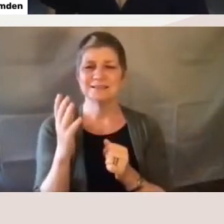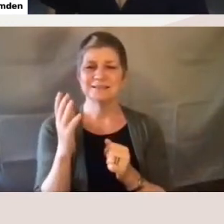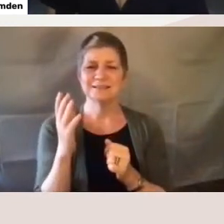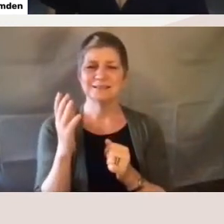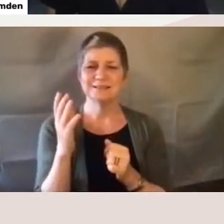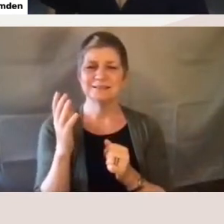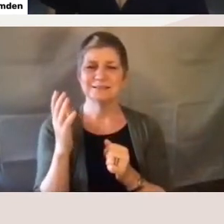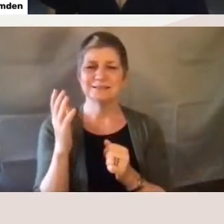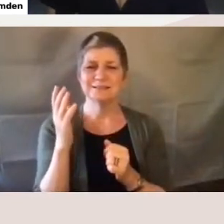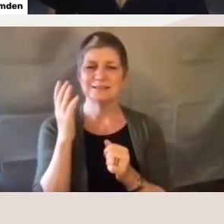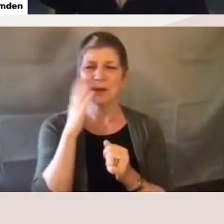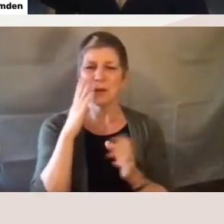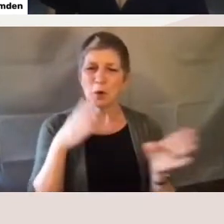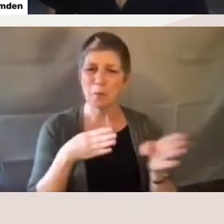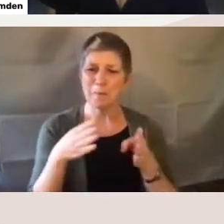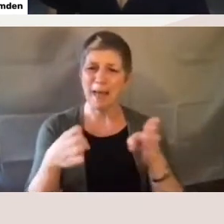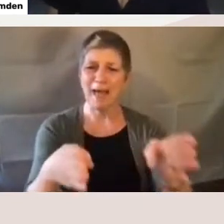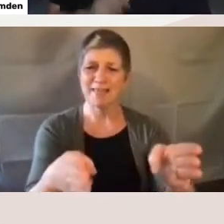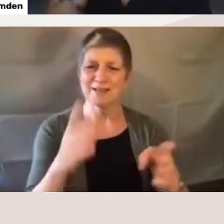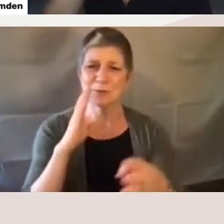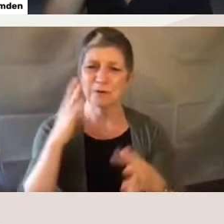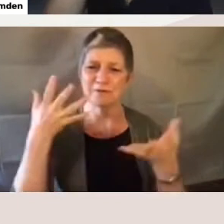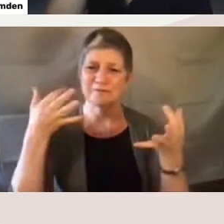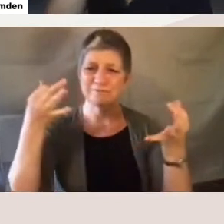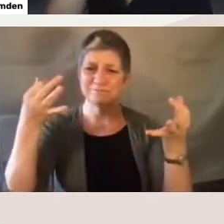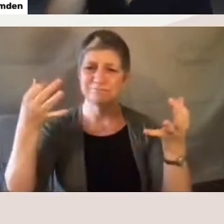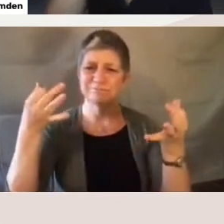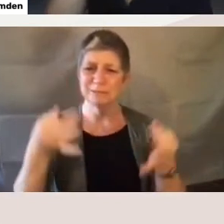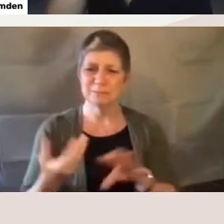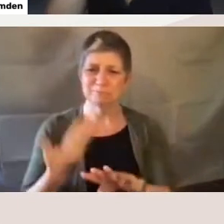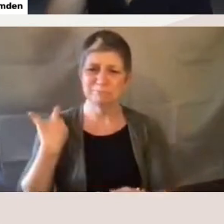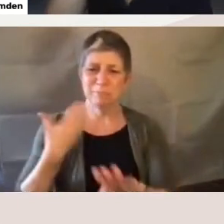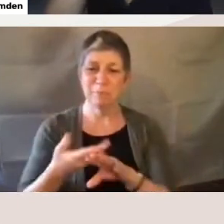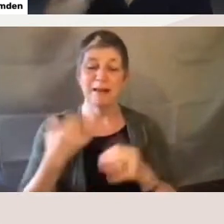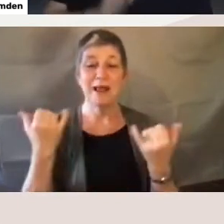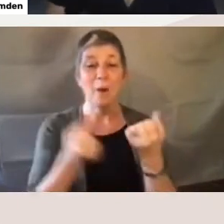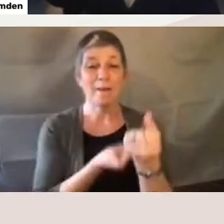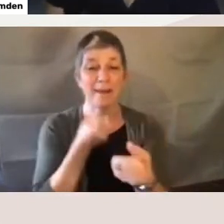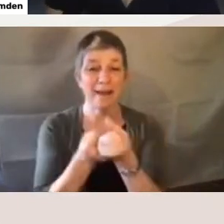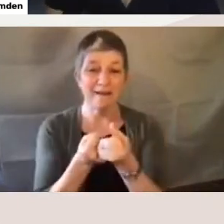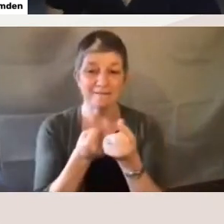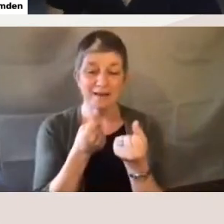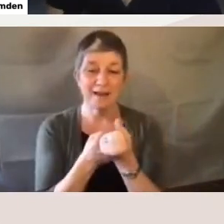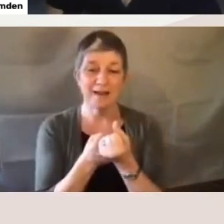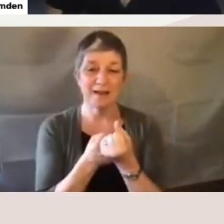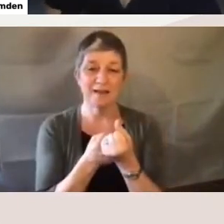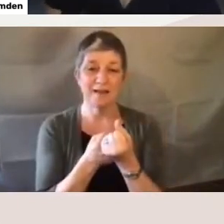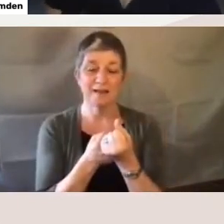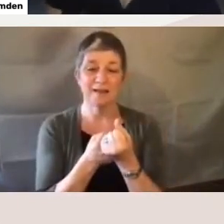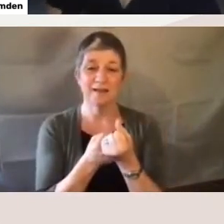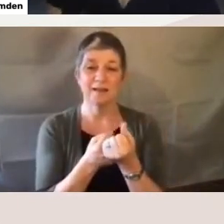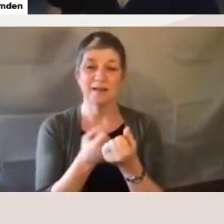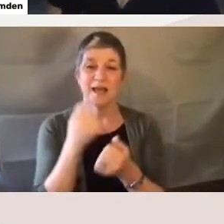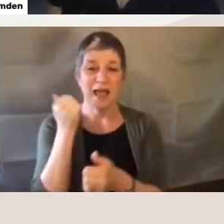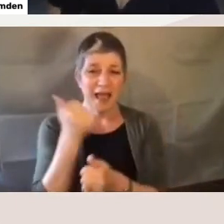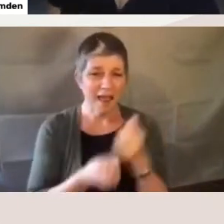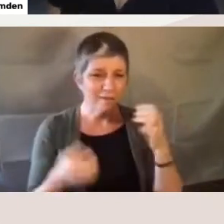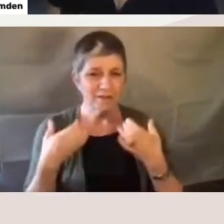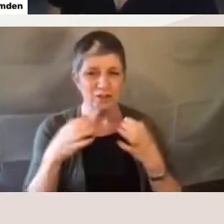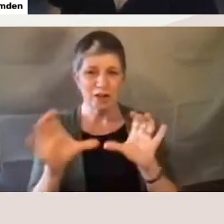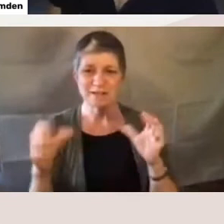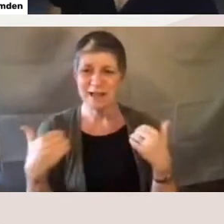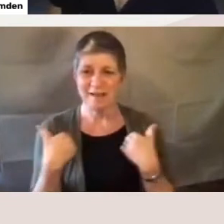kind of predestined, but I find that now it's like I'm advocating in every chance that I